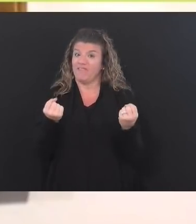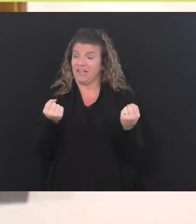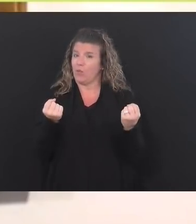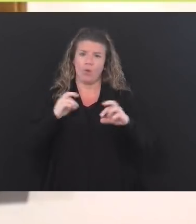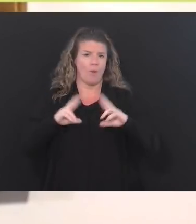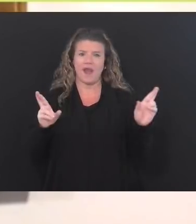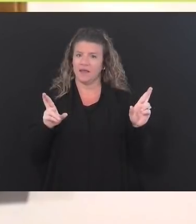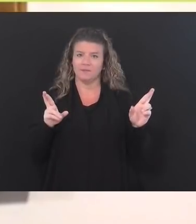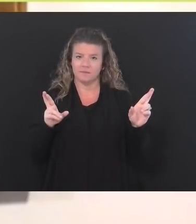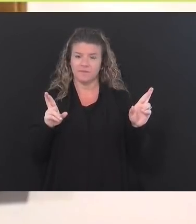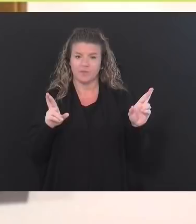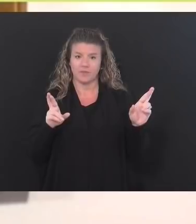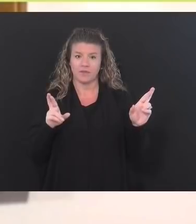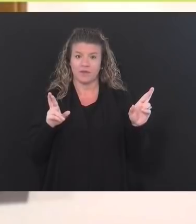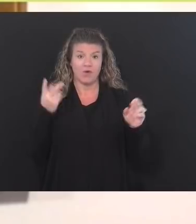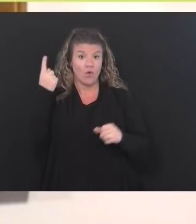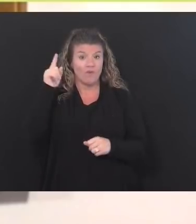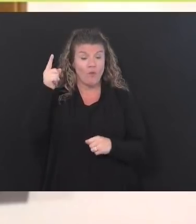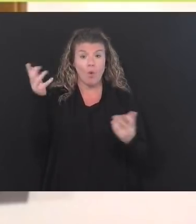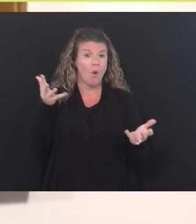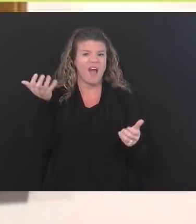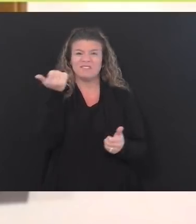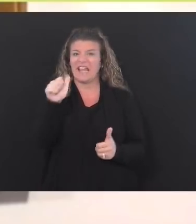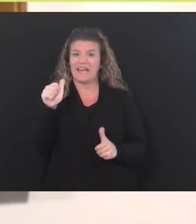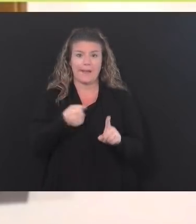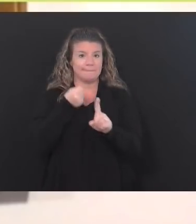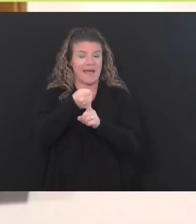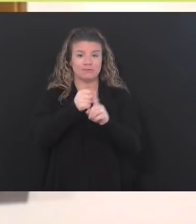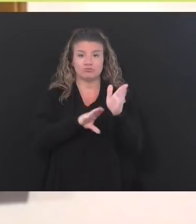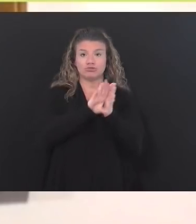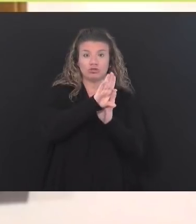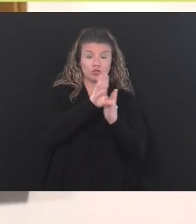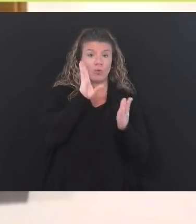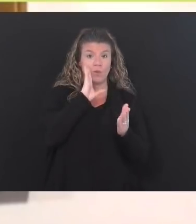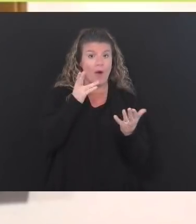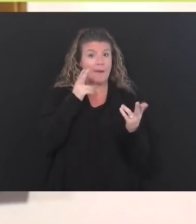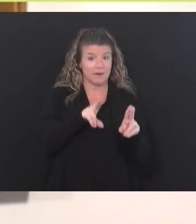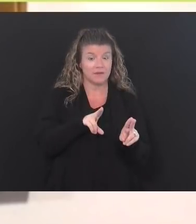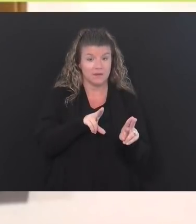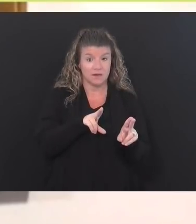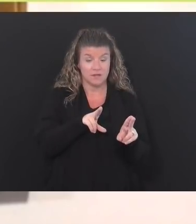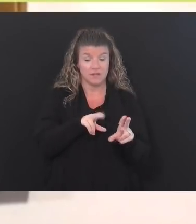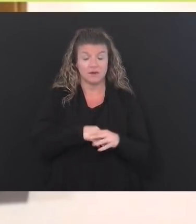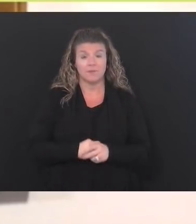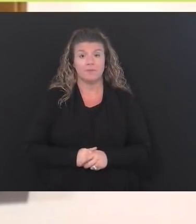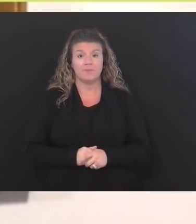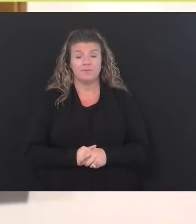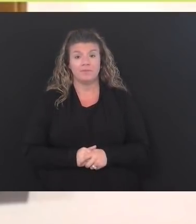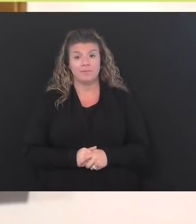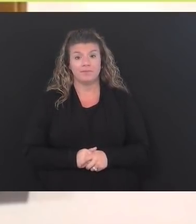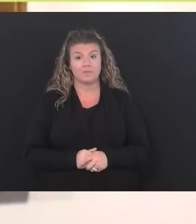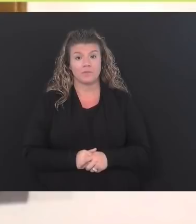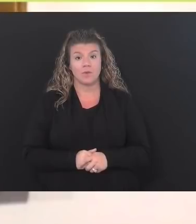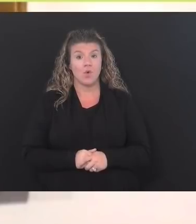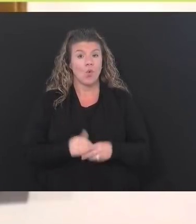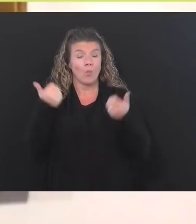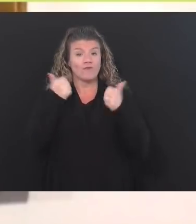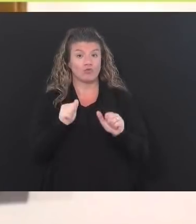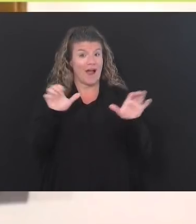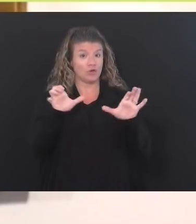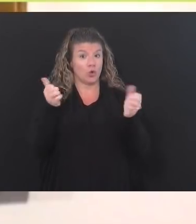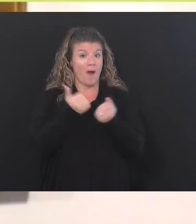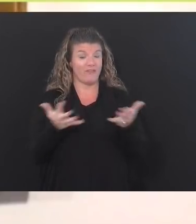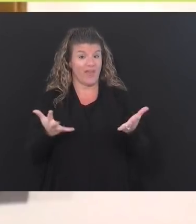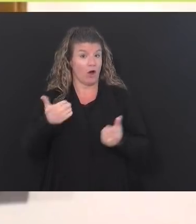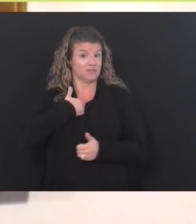ready for any surge that happens. Certainly, we have tried to become self-sufficient,